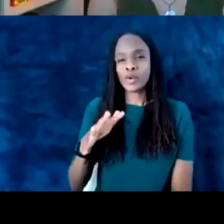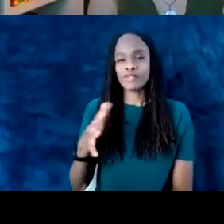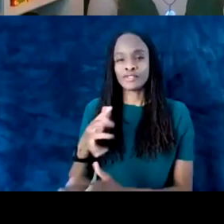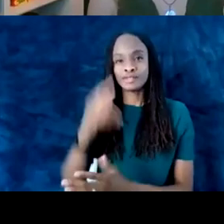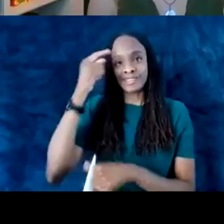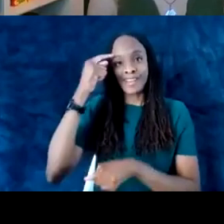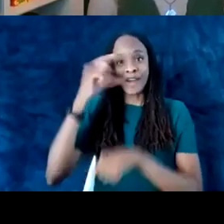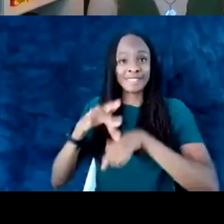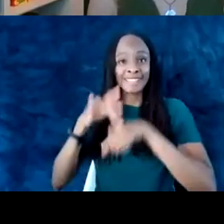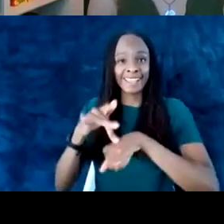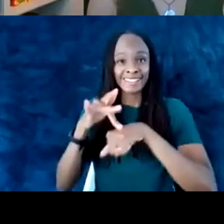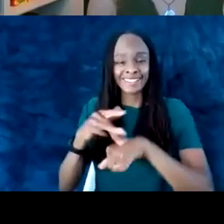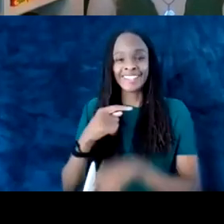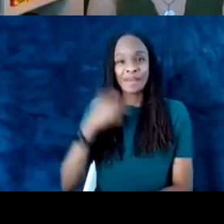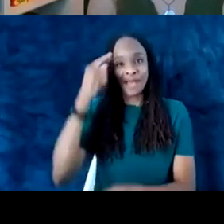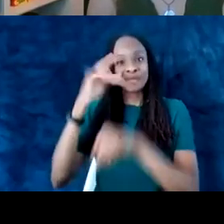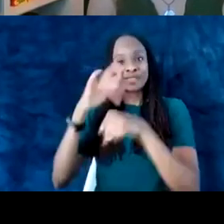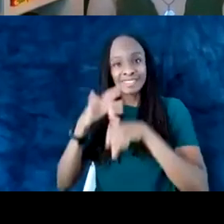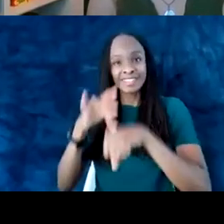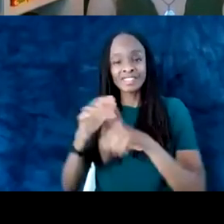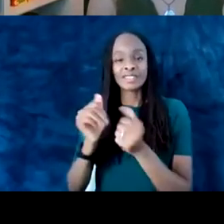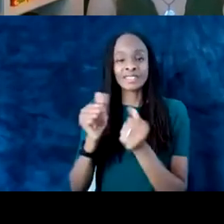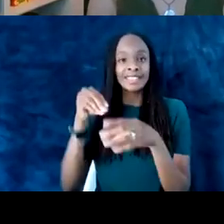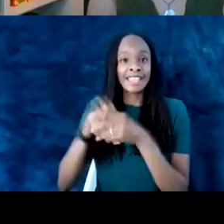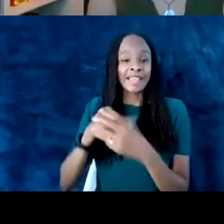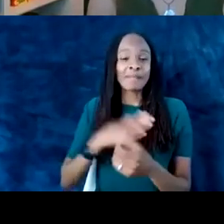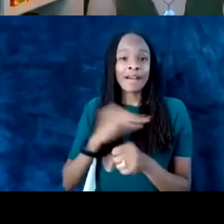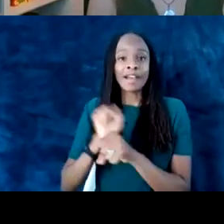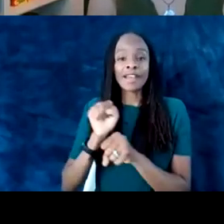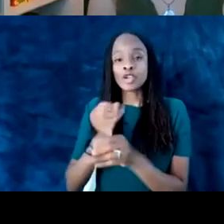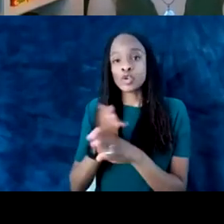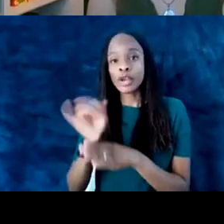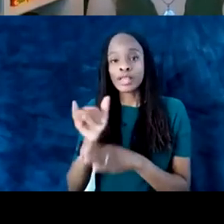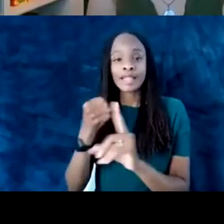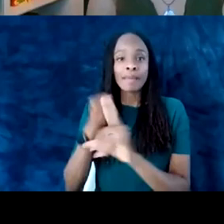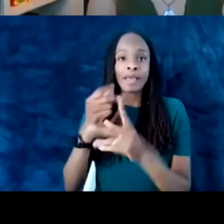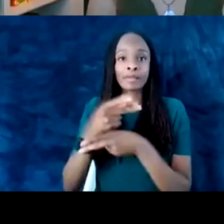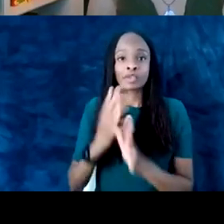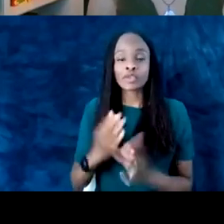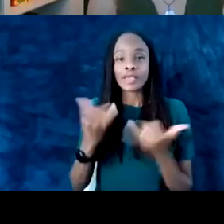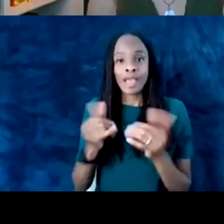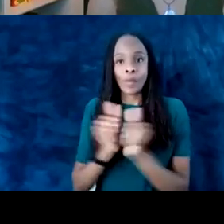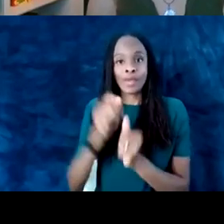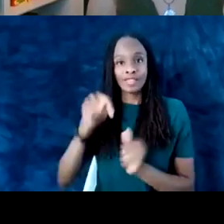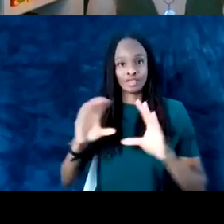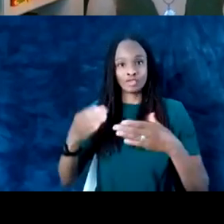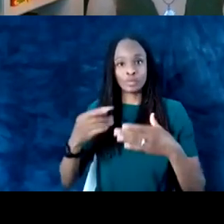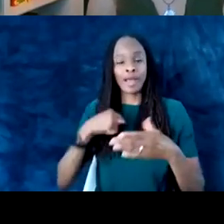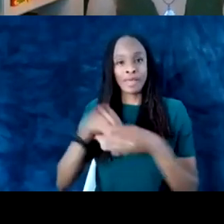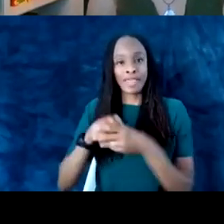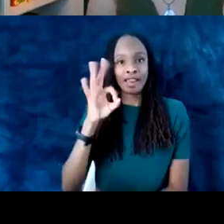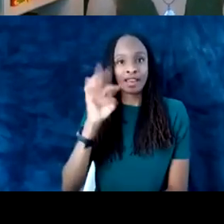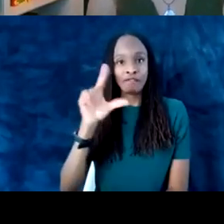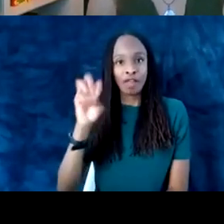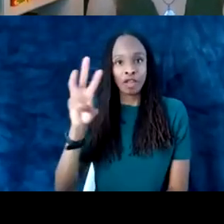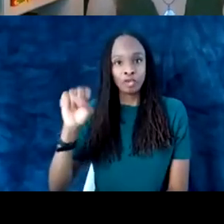obsessed. I've been sort of obsessed in my career as an impact producer, and now in this fellowship that I'm in that sits within a